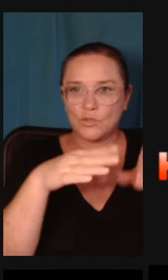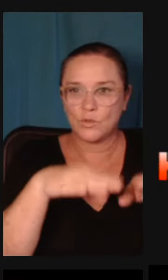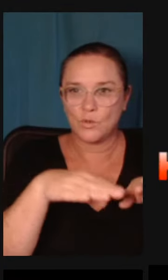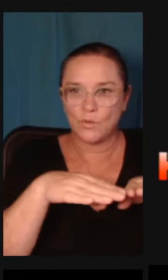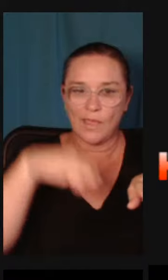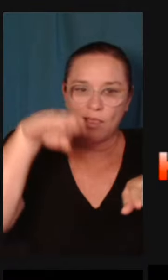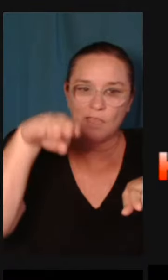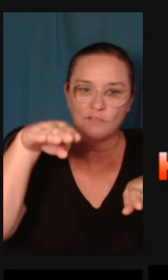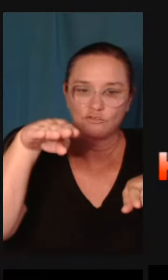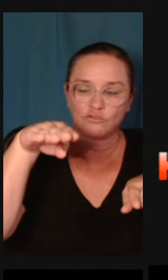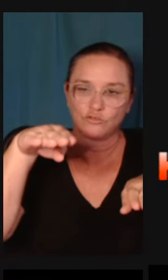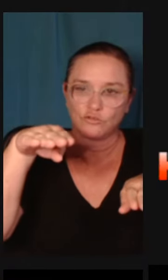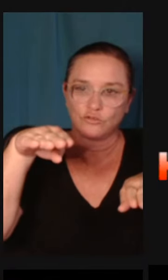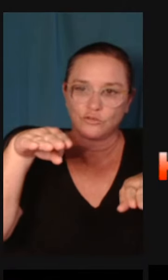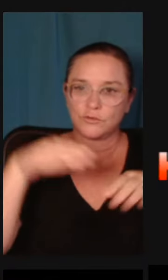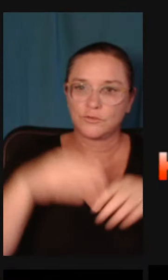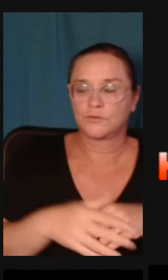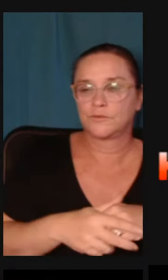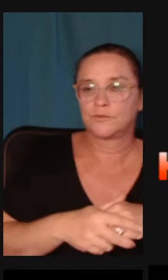floor.